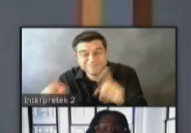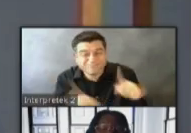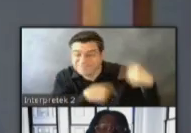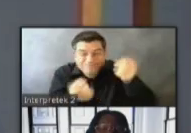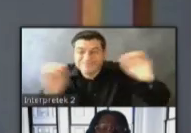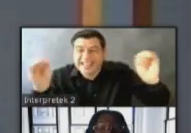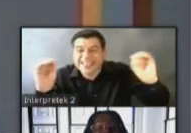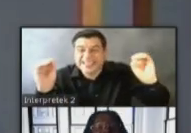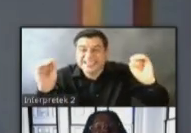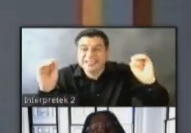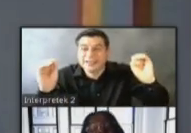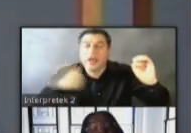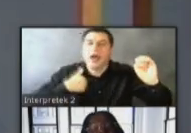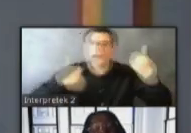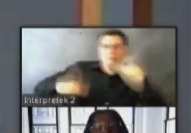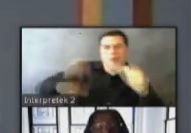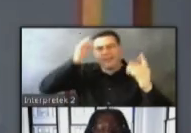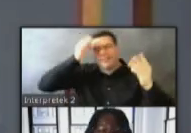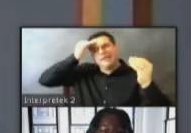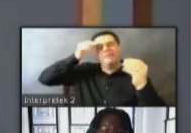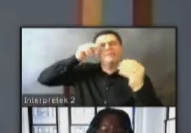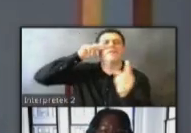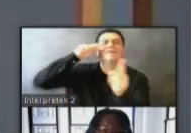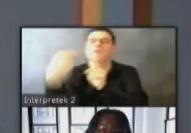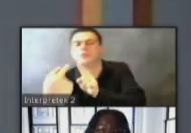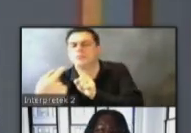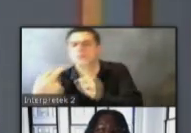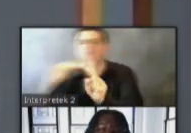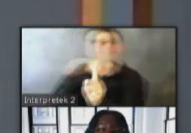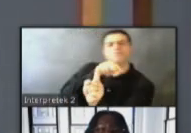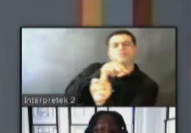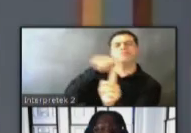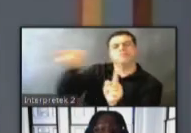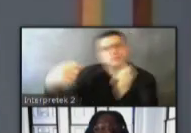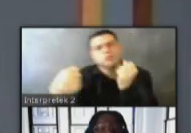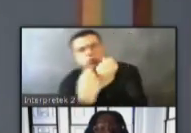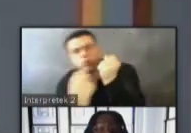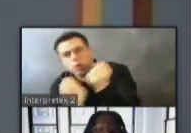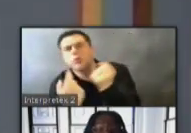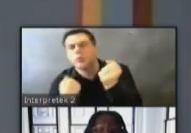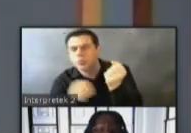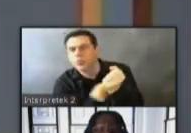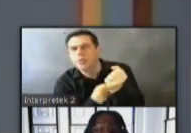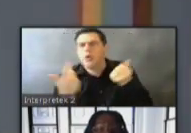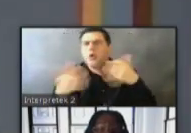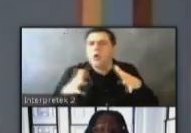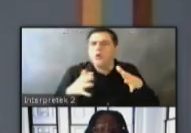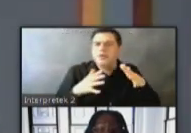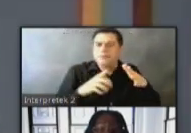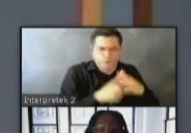that we are in many ways headed in the right direction and using best practices, national best practices, to move